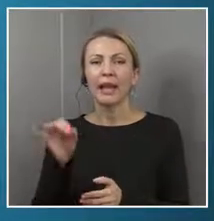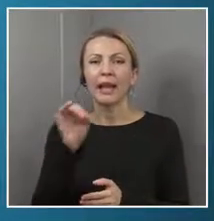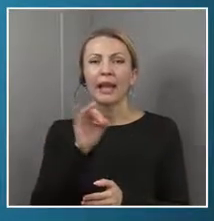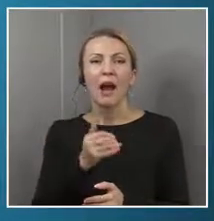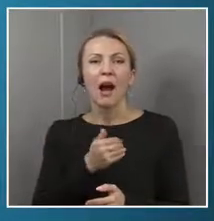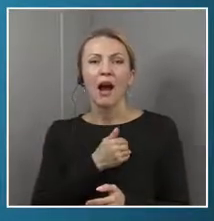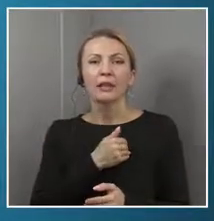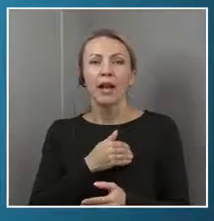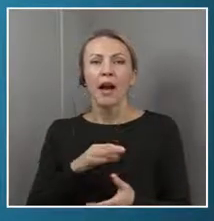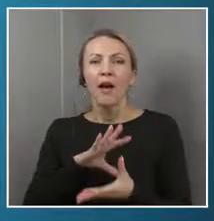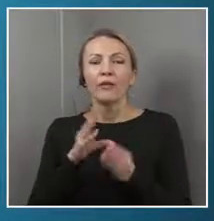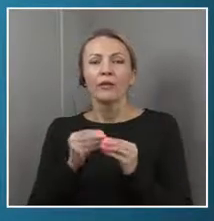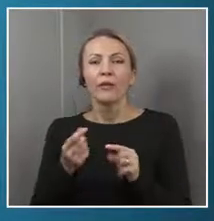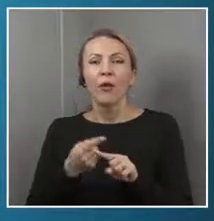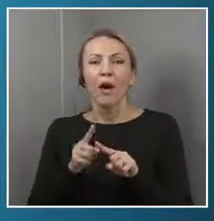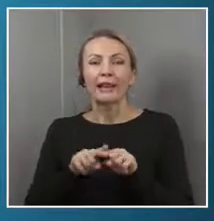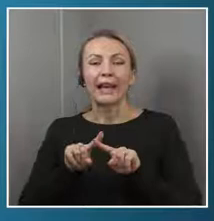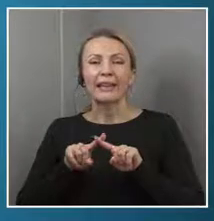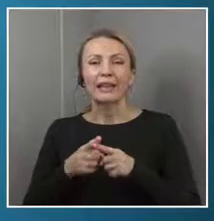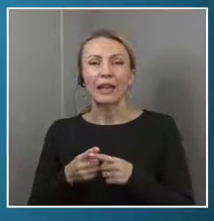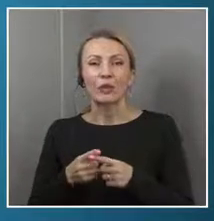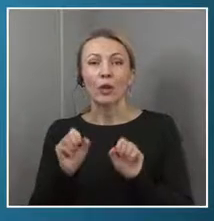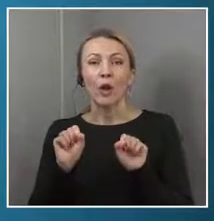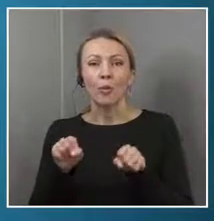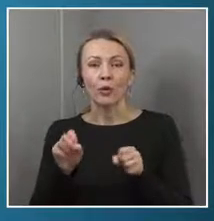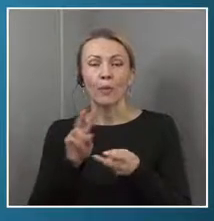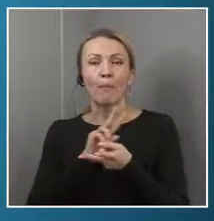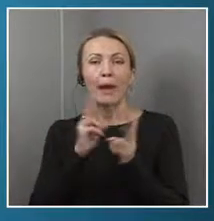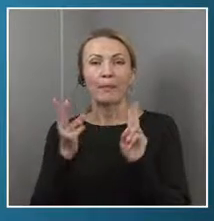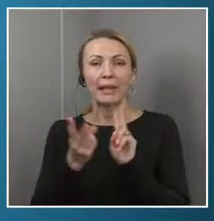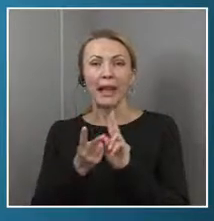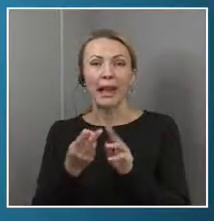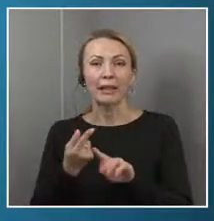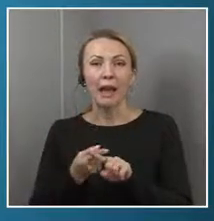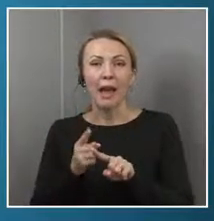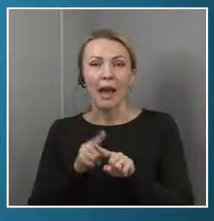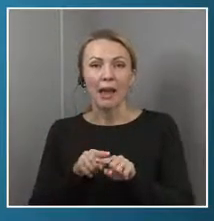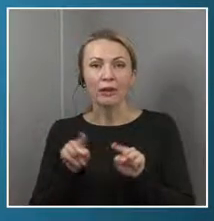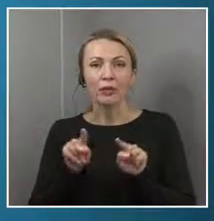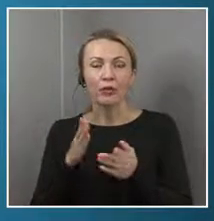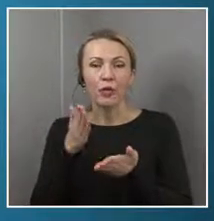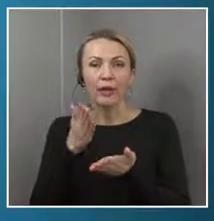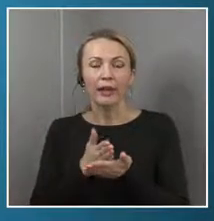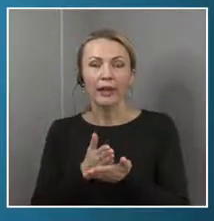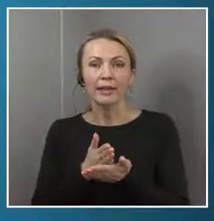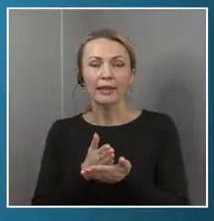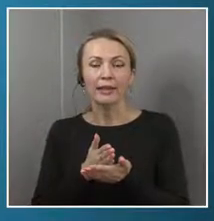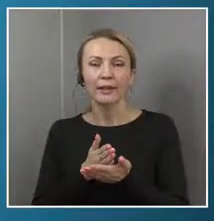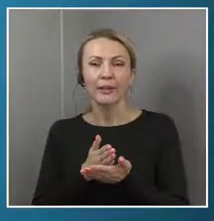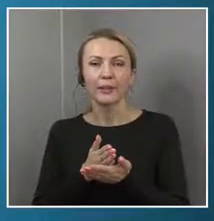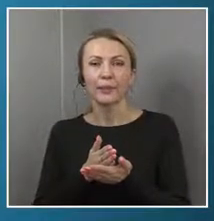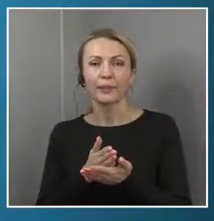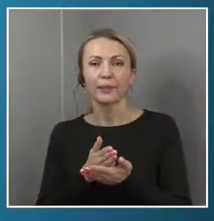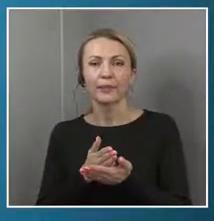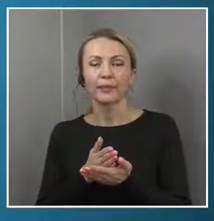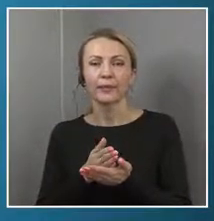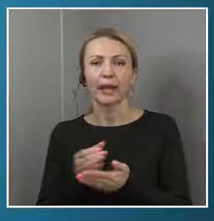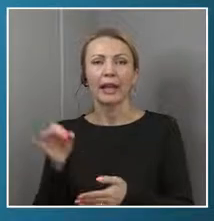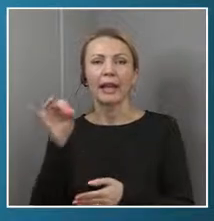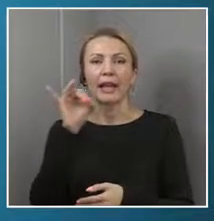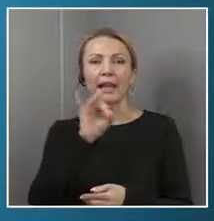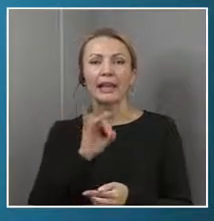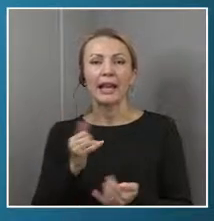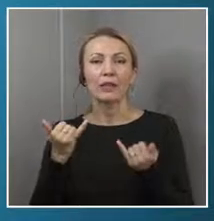a tremendous game changer, and I just heard on the news this morning that people regard NFTs too big to fail now,